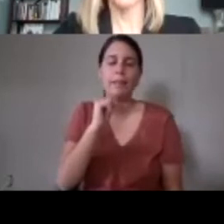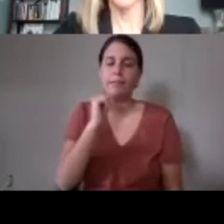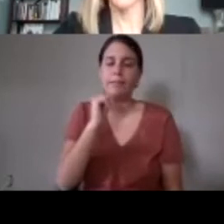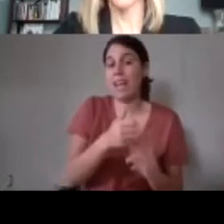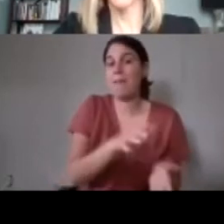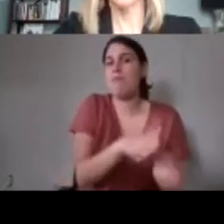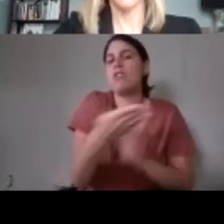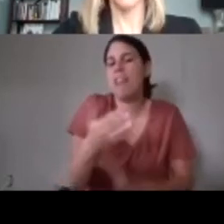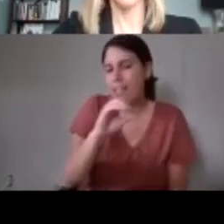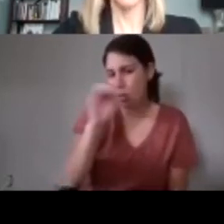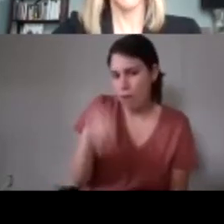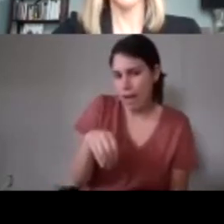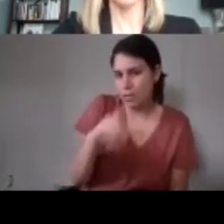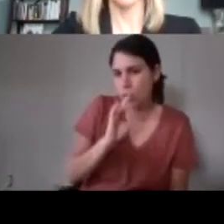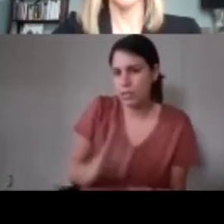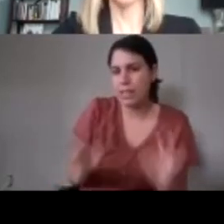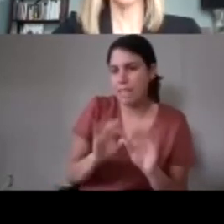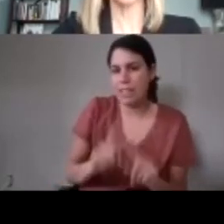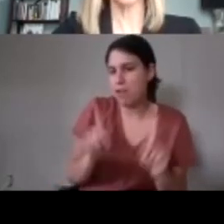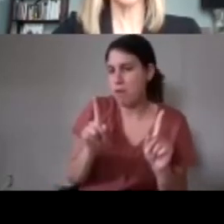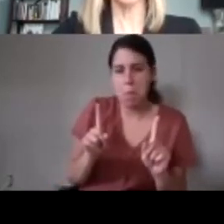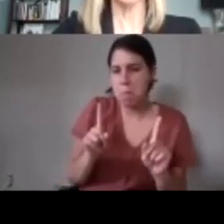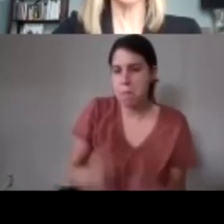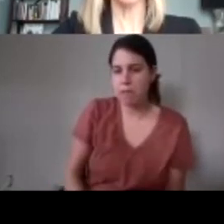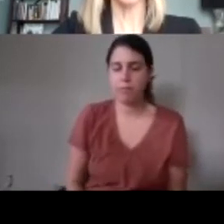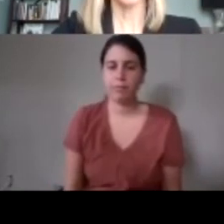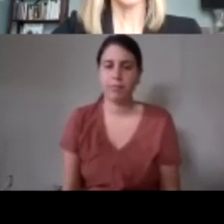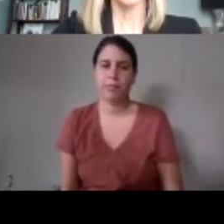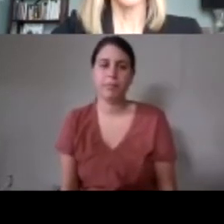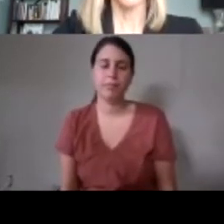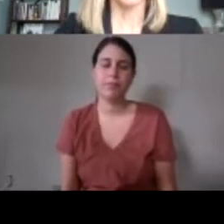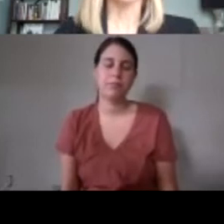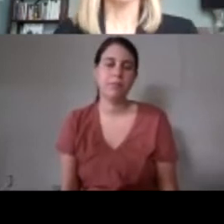were observed to be quite different.